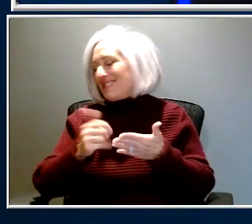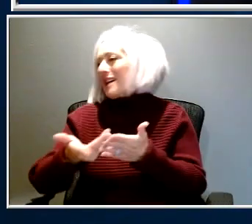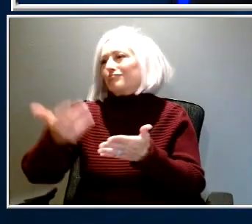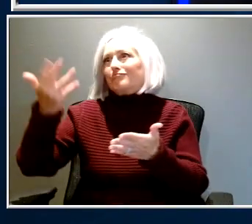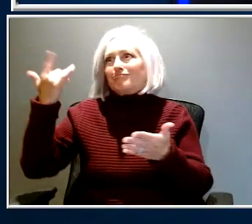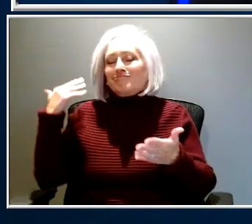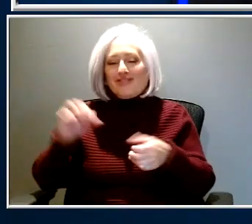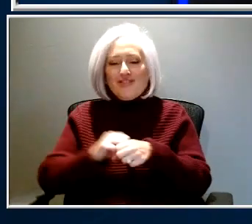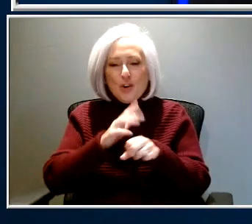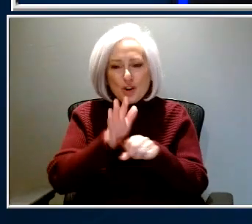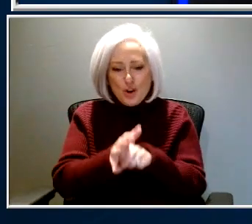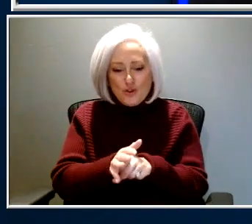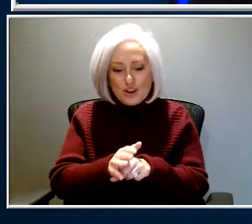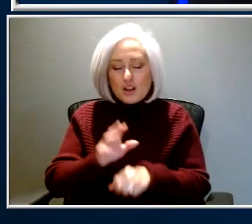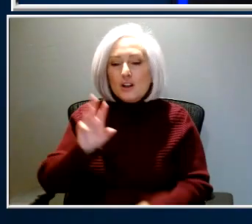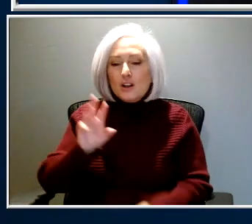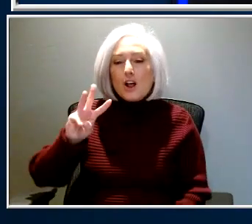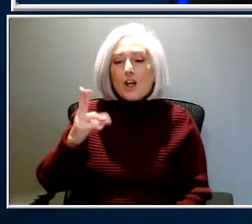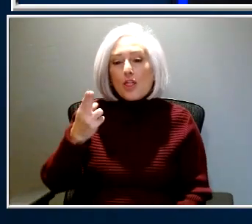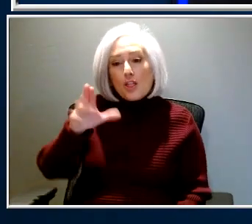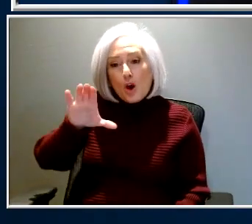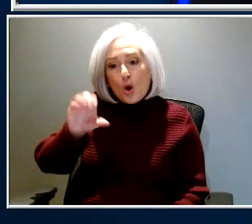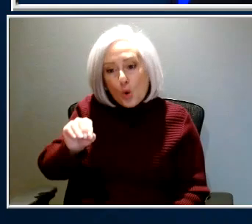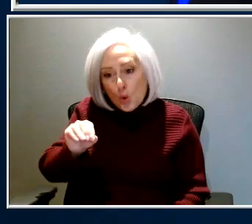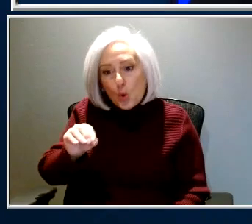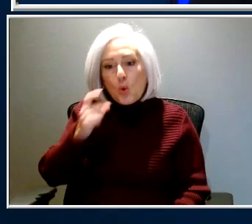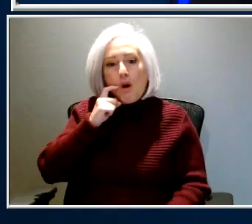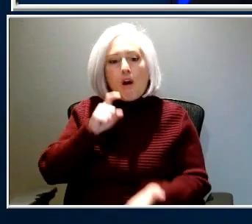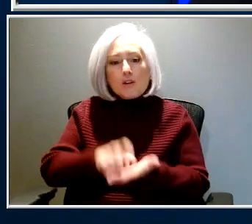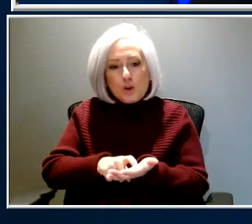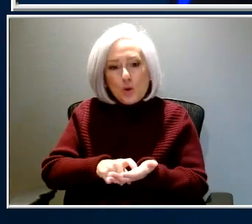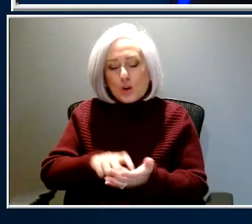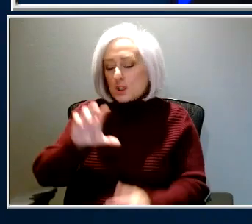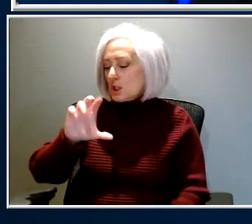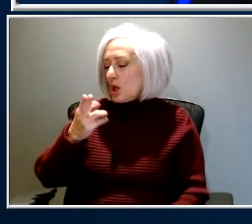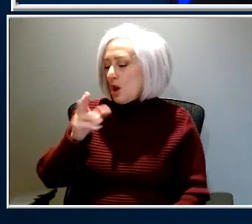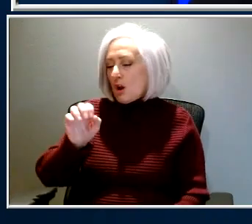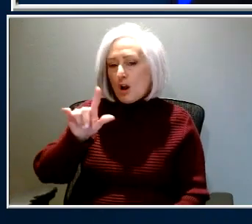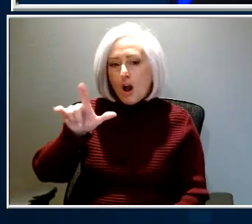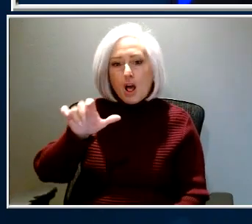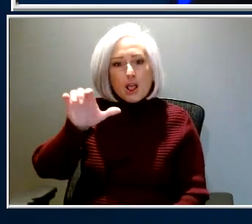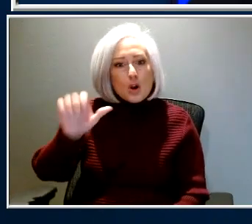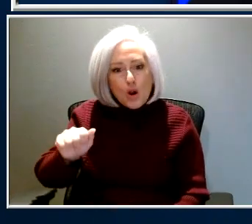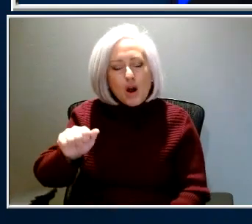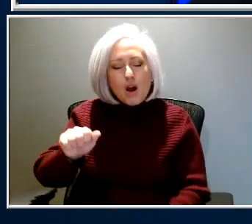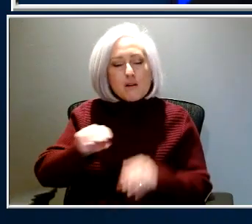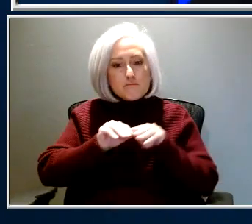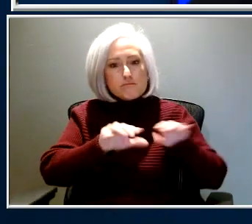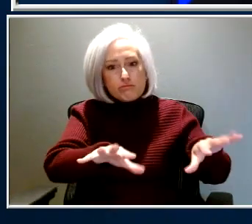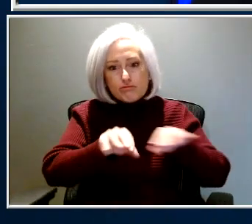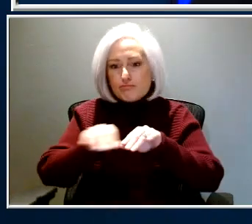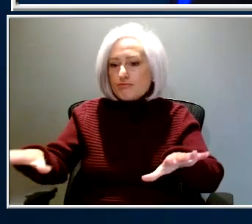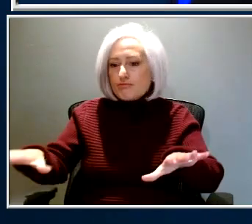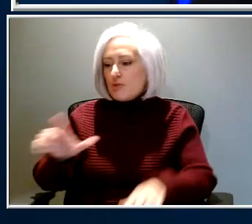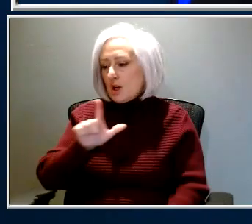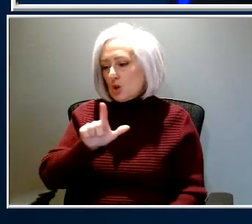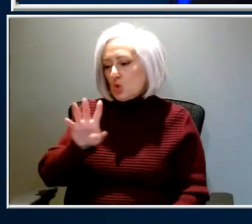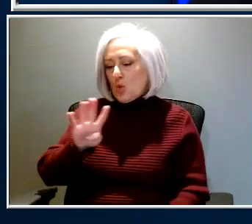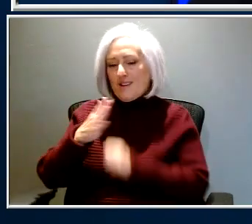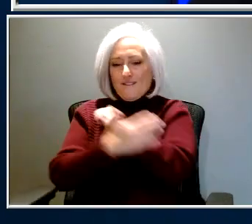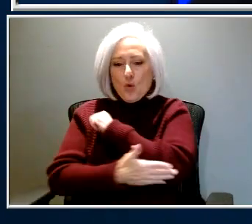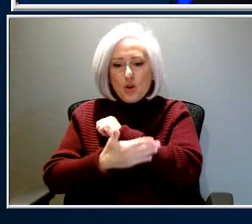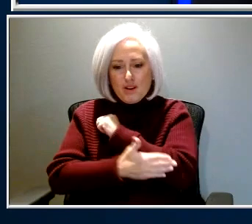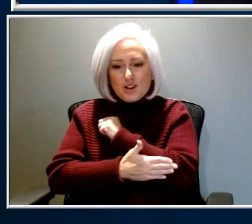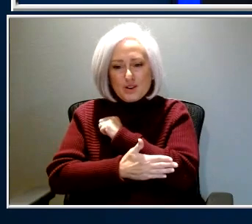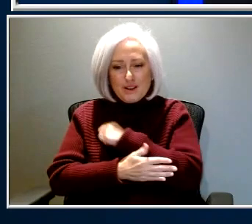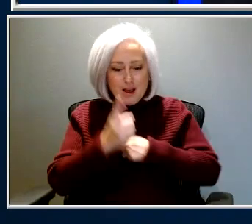is tracking cholera outbreaks in 24 different countries. Now, the only outbreaks near us are in Haiti and the